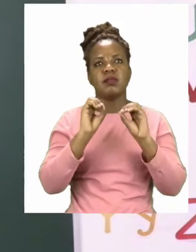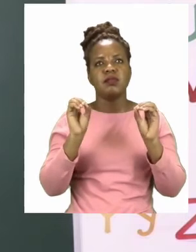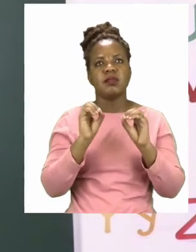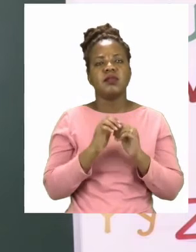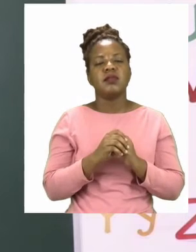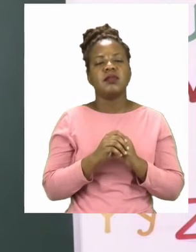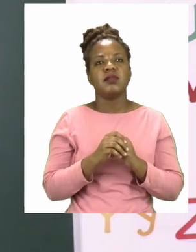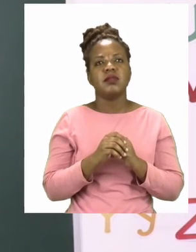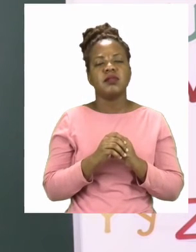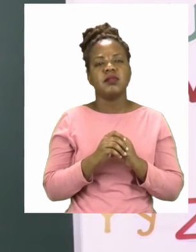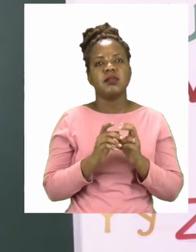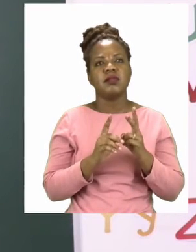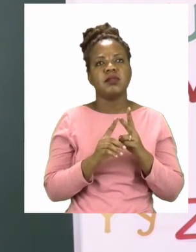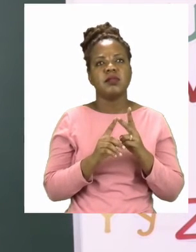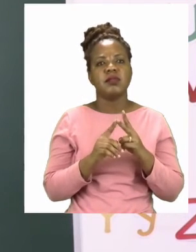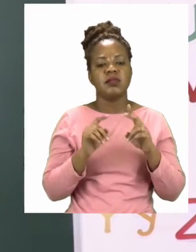a square.